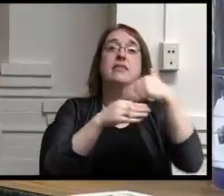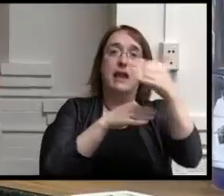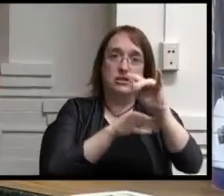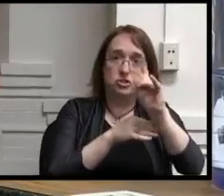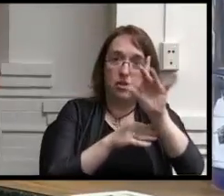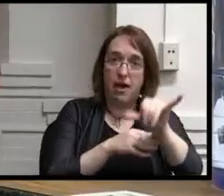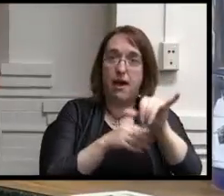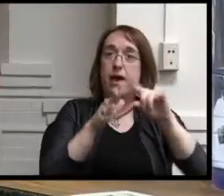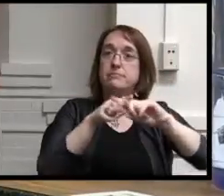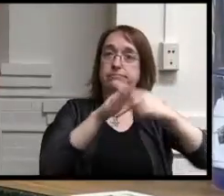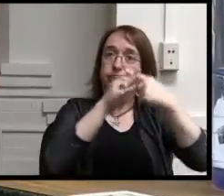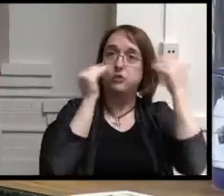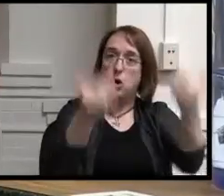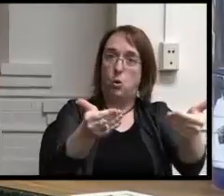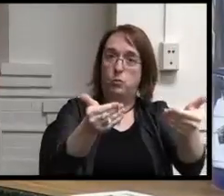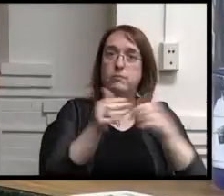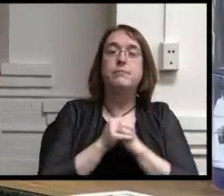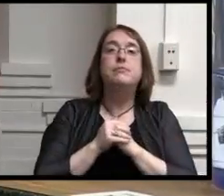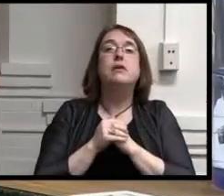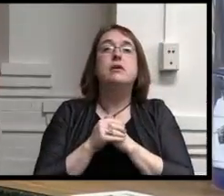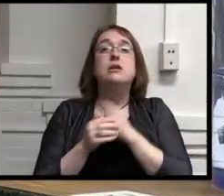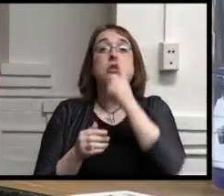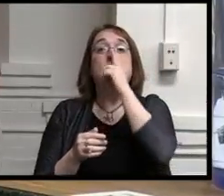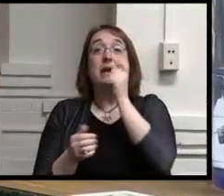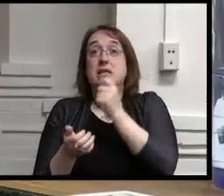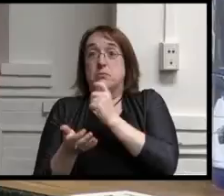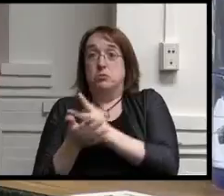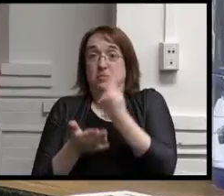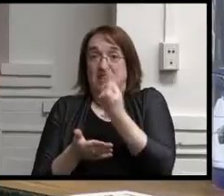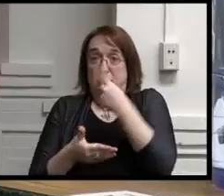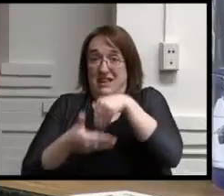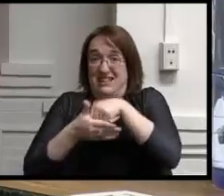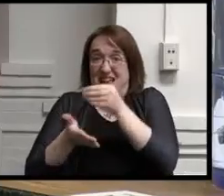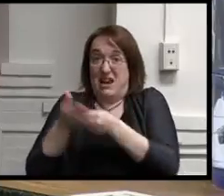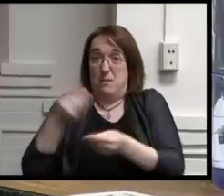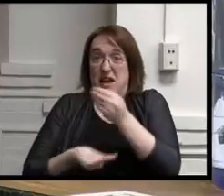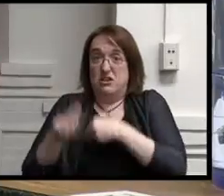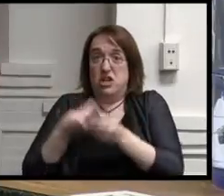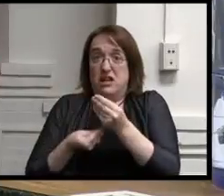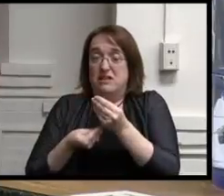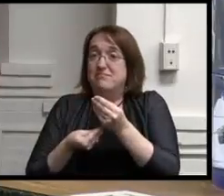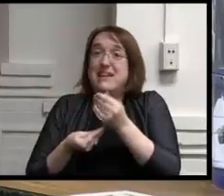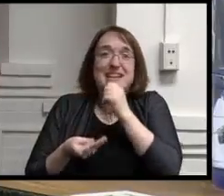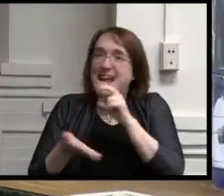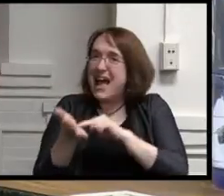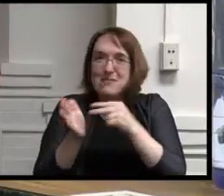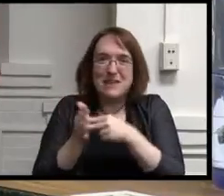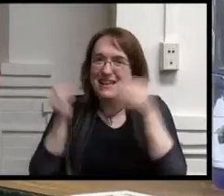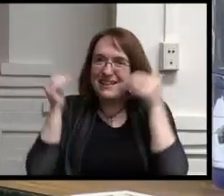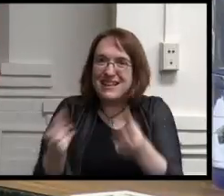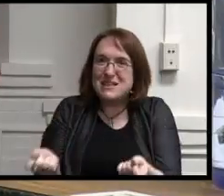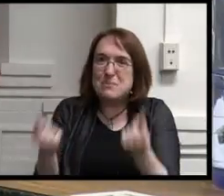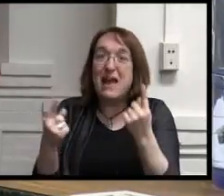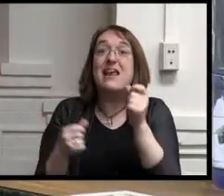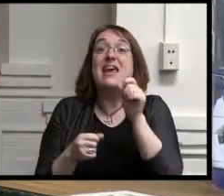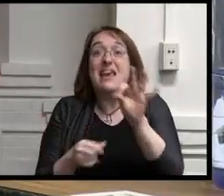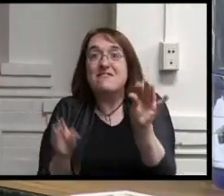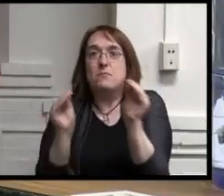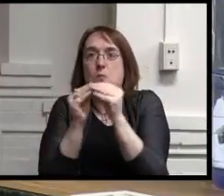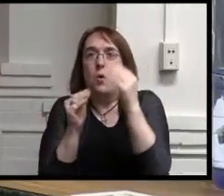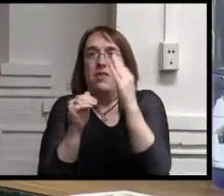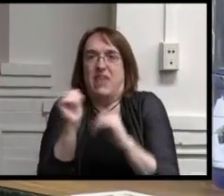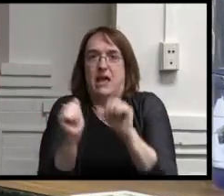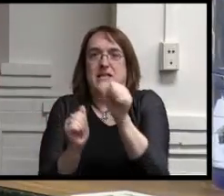start implementing it. And just because you approved something in the budget doesn't mean that we can go do it if it costs more than